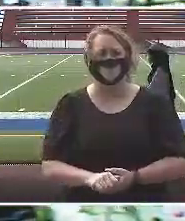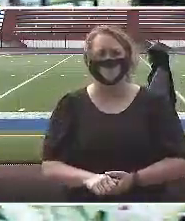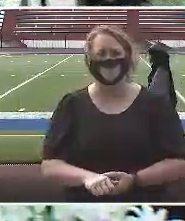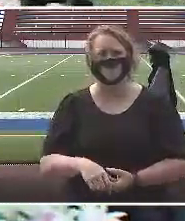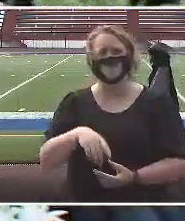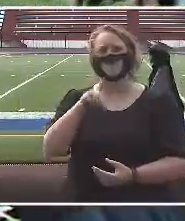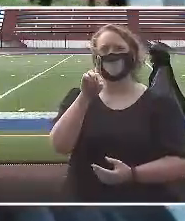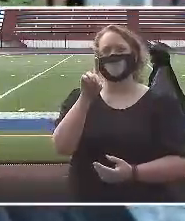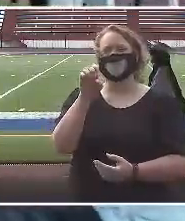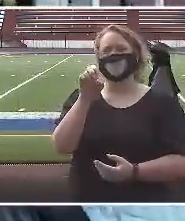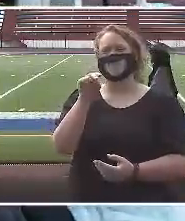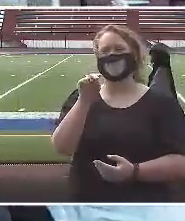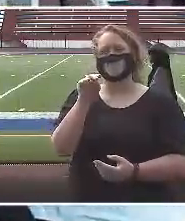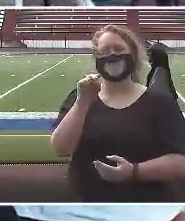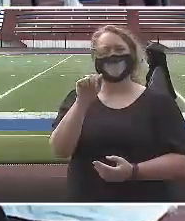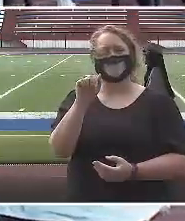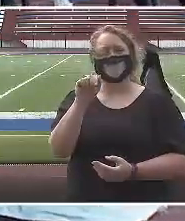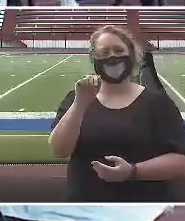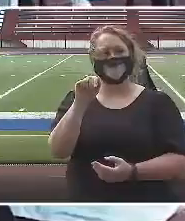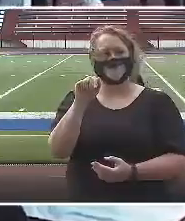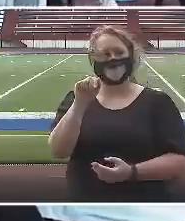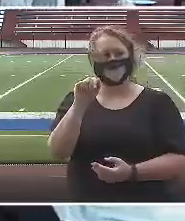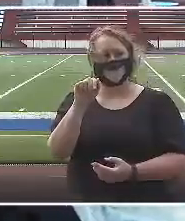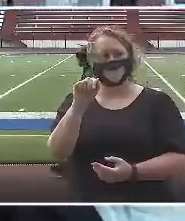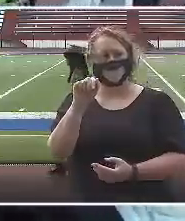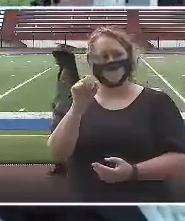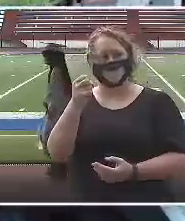Denisha Hunter.